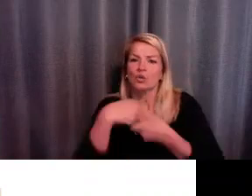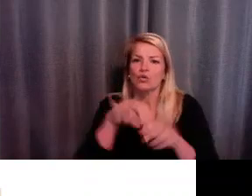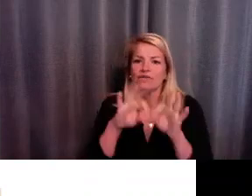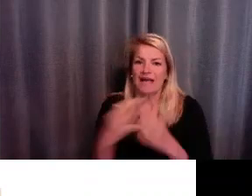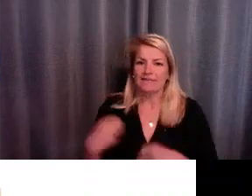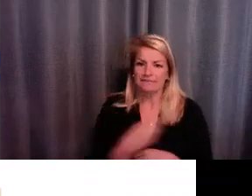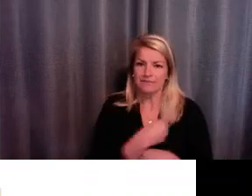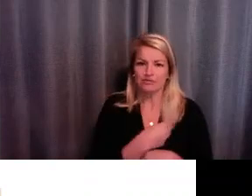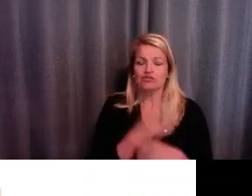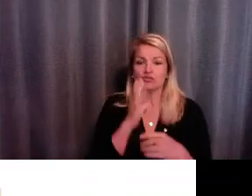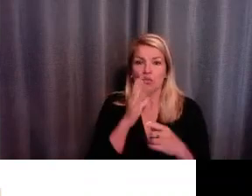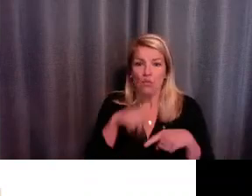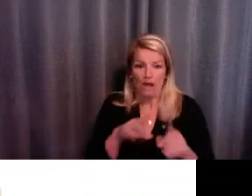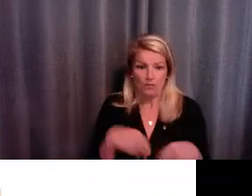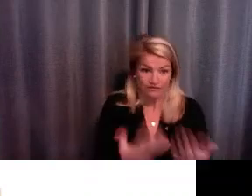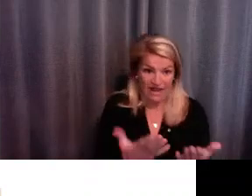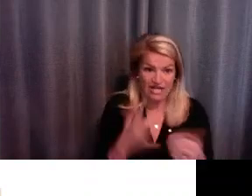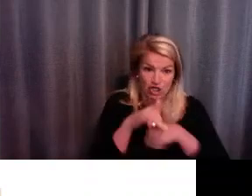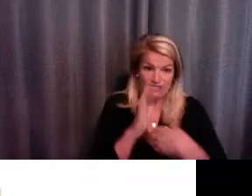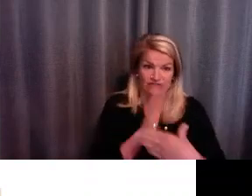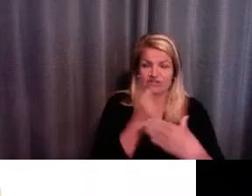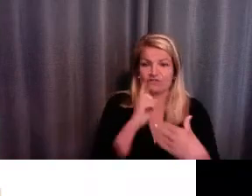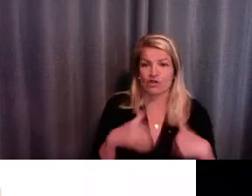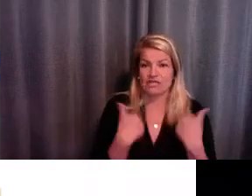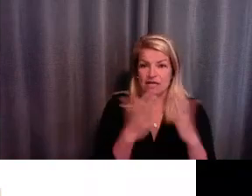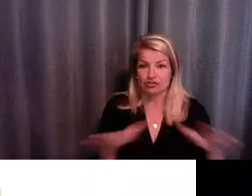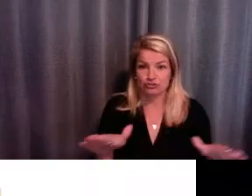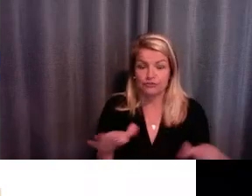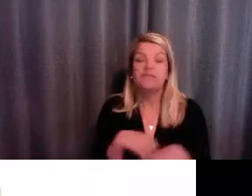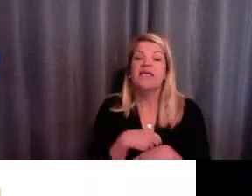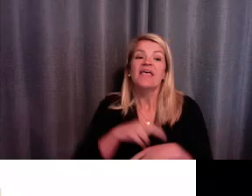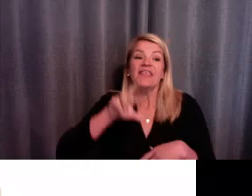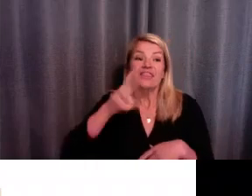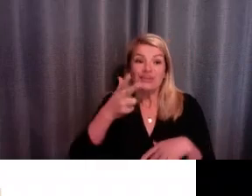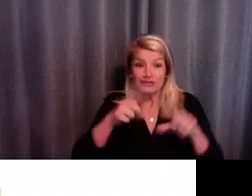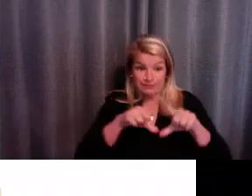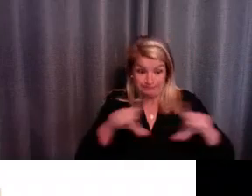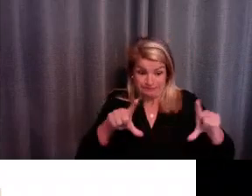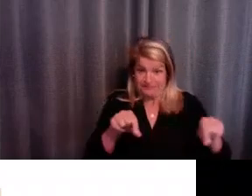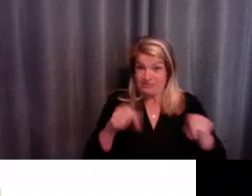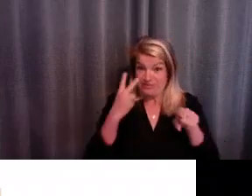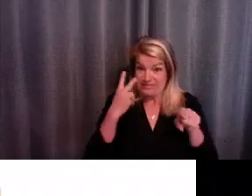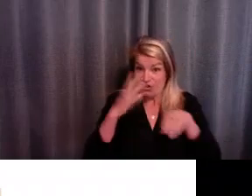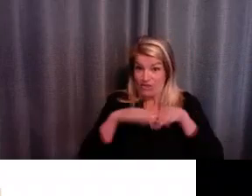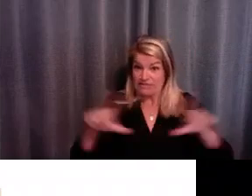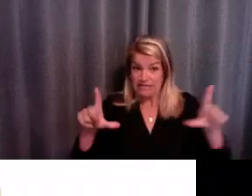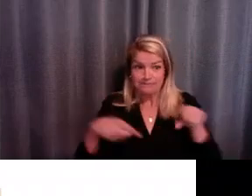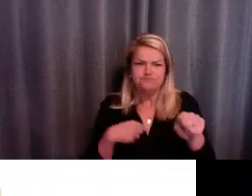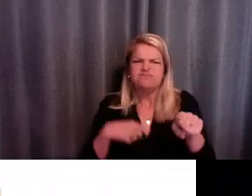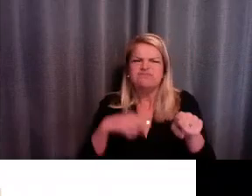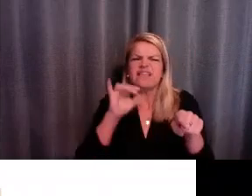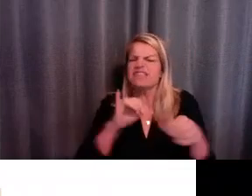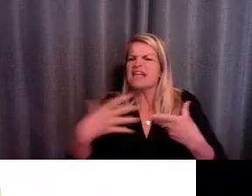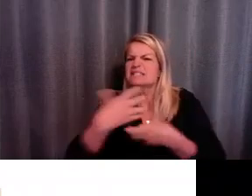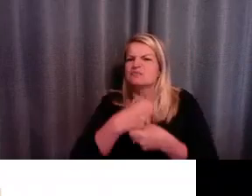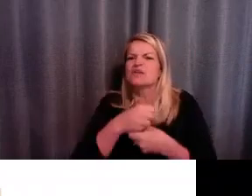provide interventions to young children. And the third box on this slide kind of summarizes the